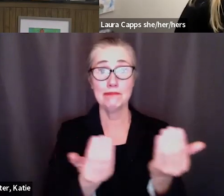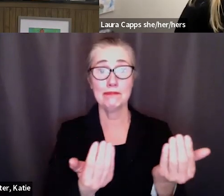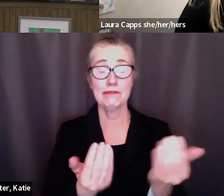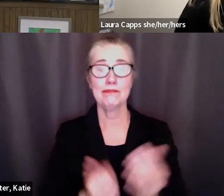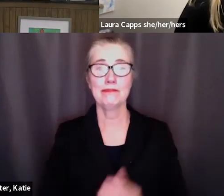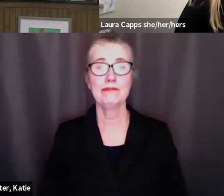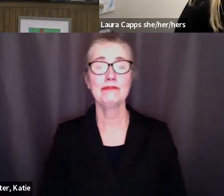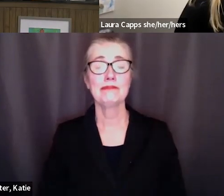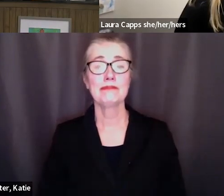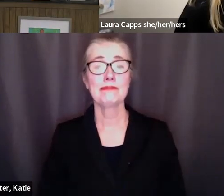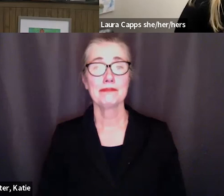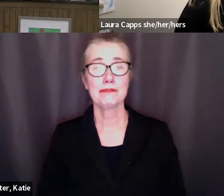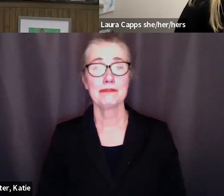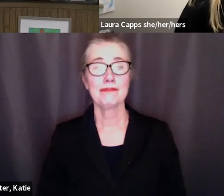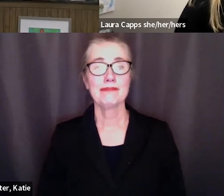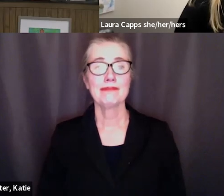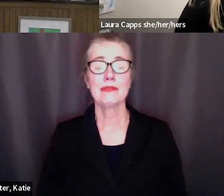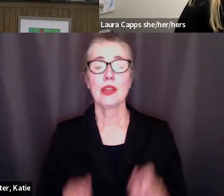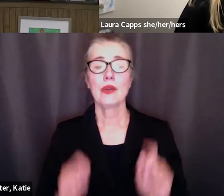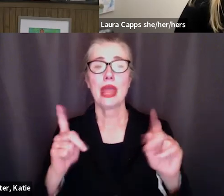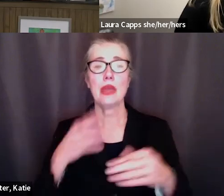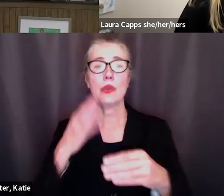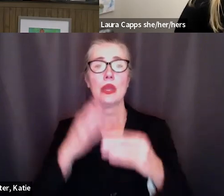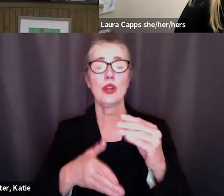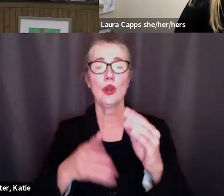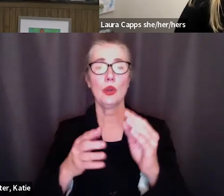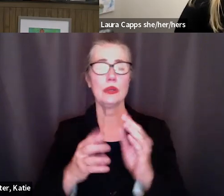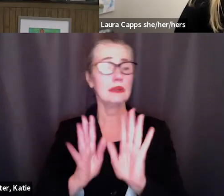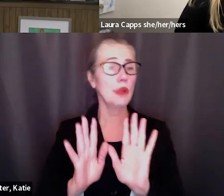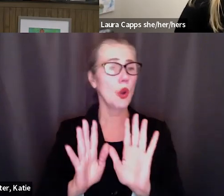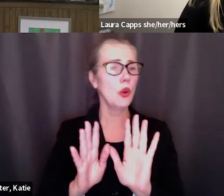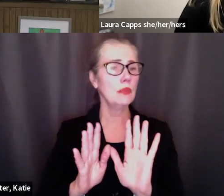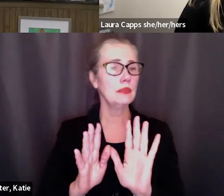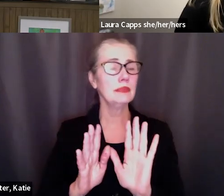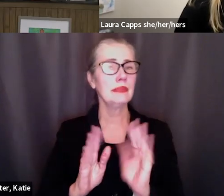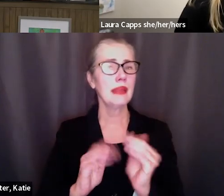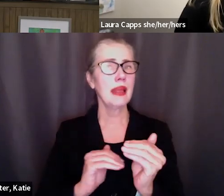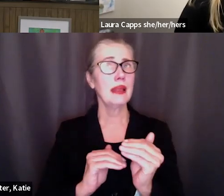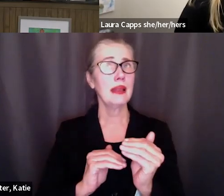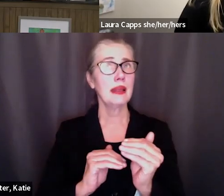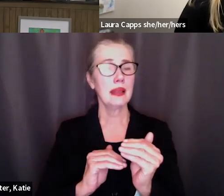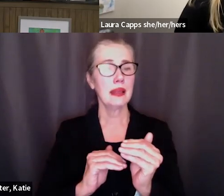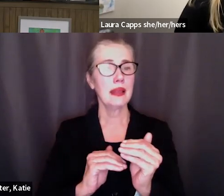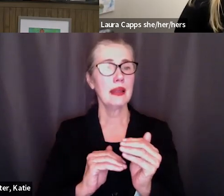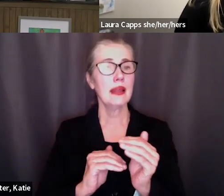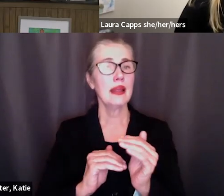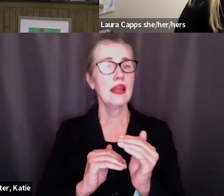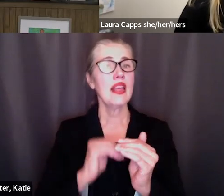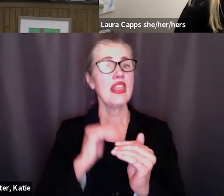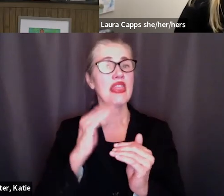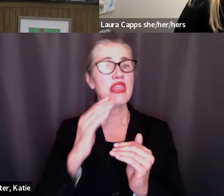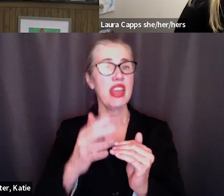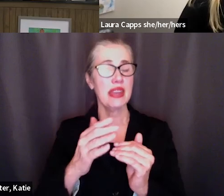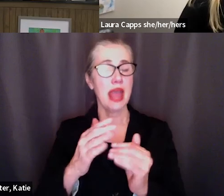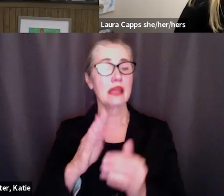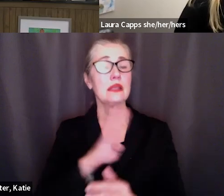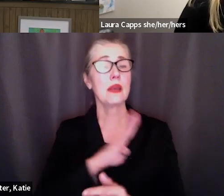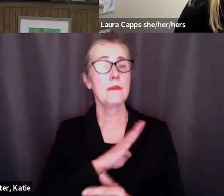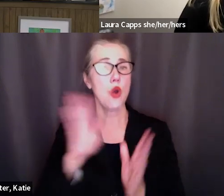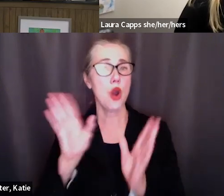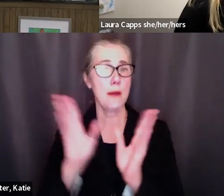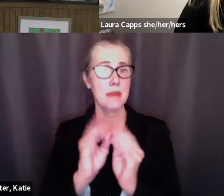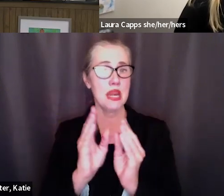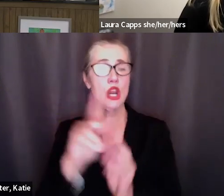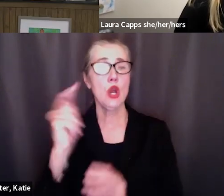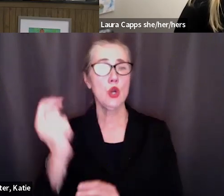okay with that we conclude our meet let's see the the next school board meeting is tuesday